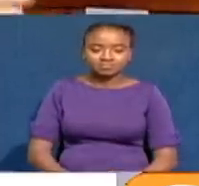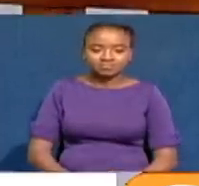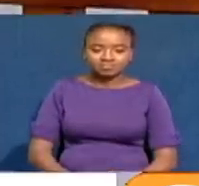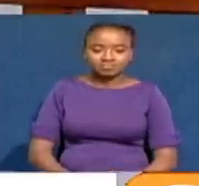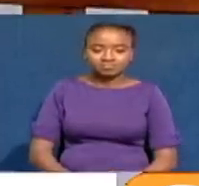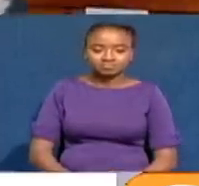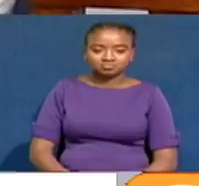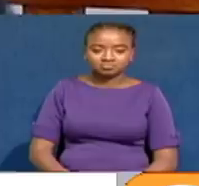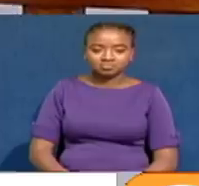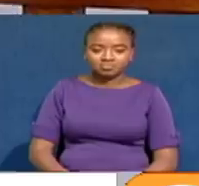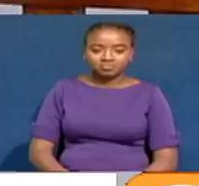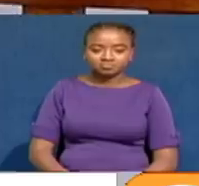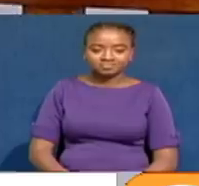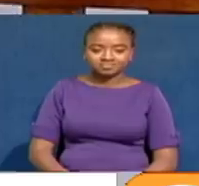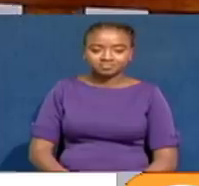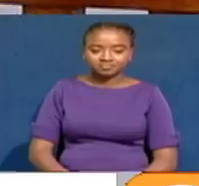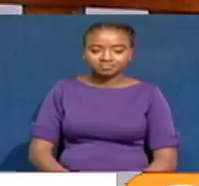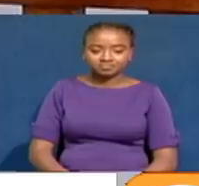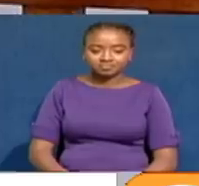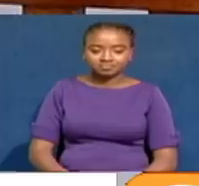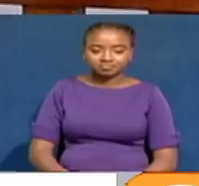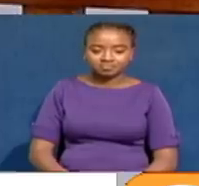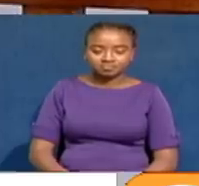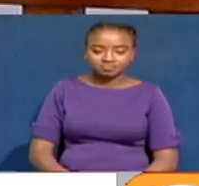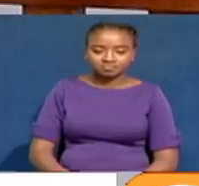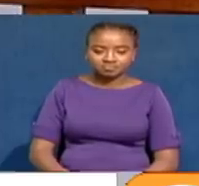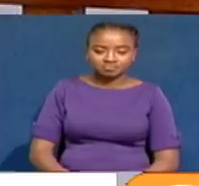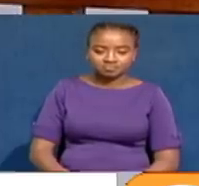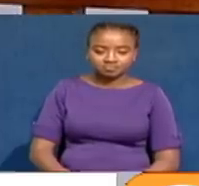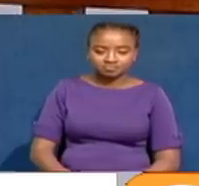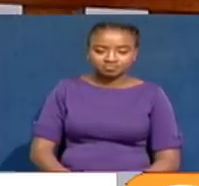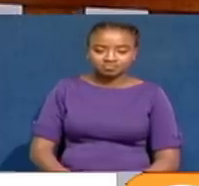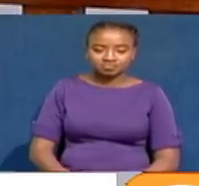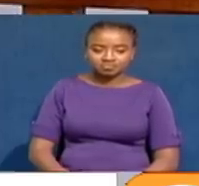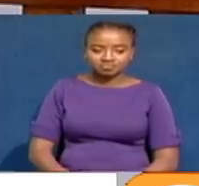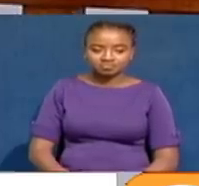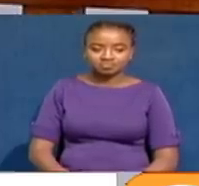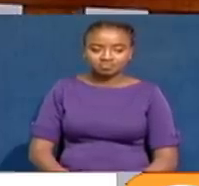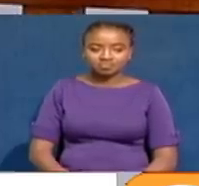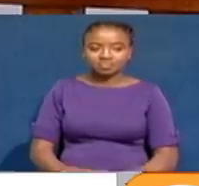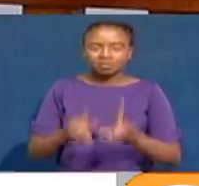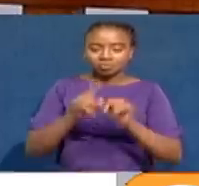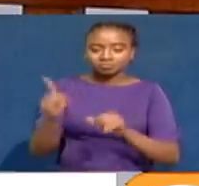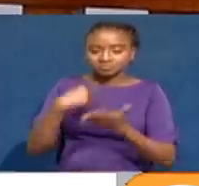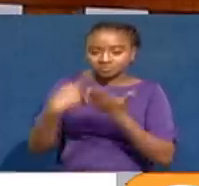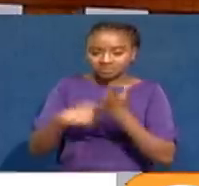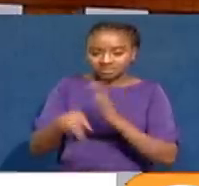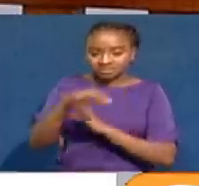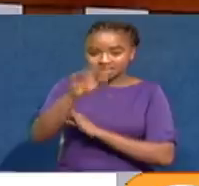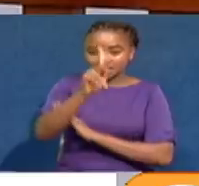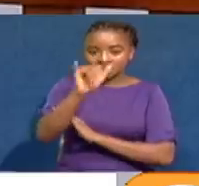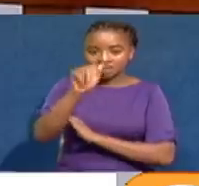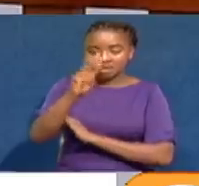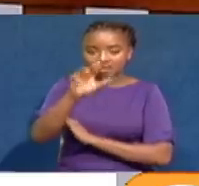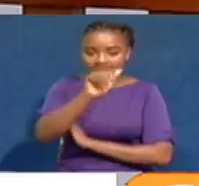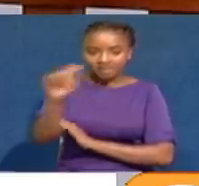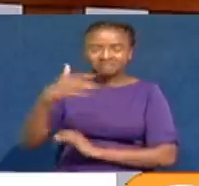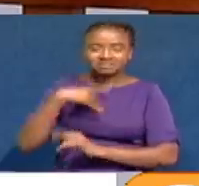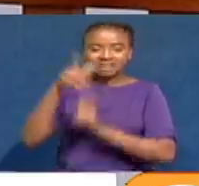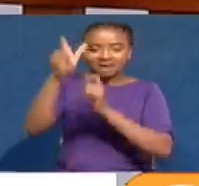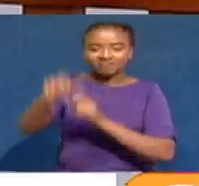Because I saw like the things the Didi Nyoro and his colleagues talked in Kiamba. You have somebody